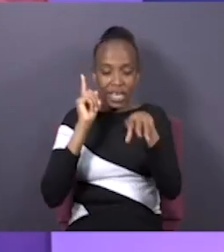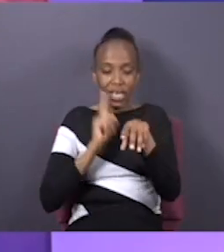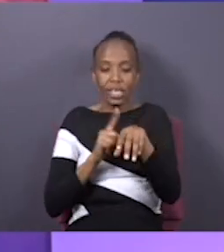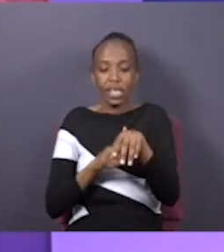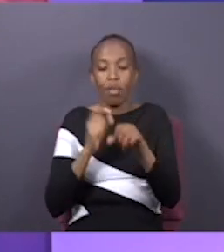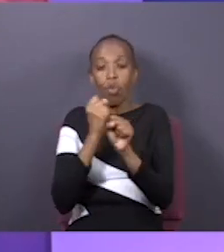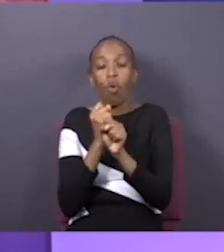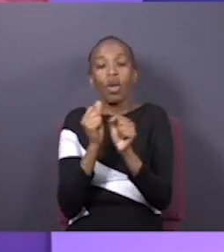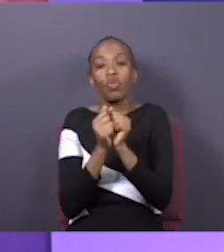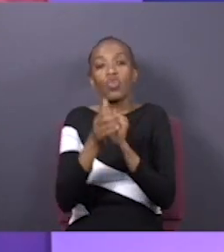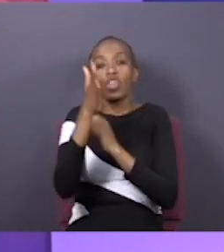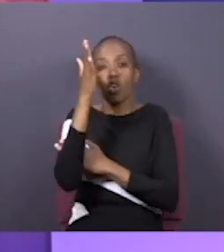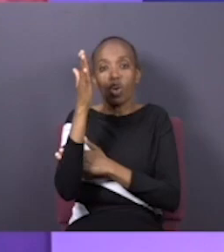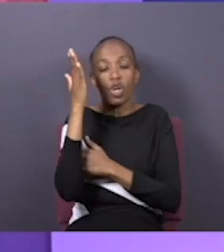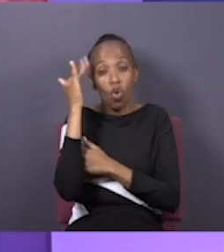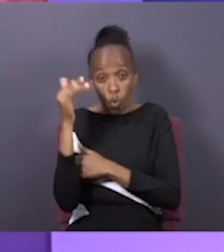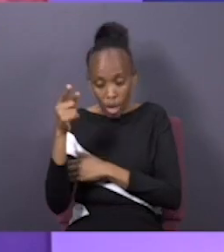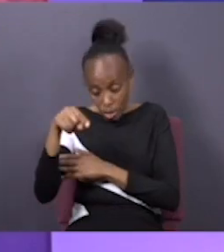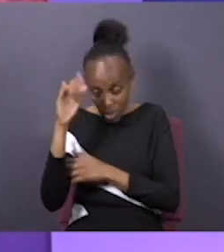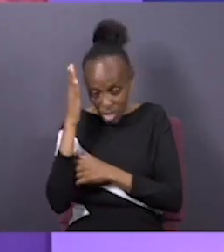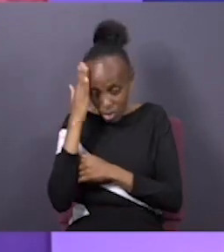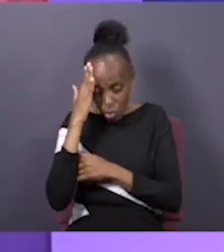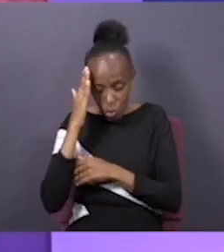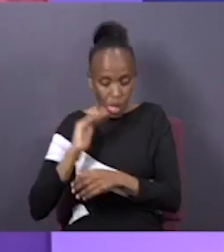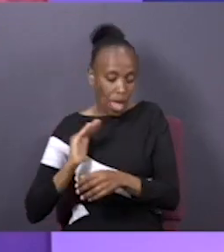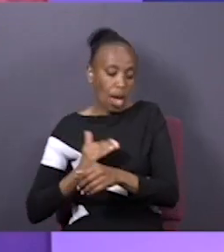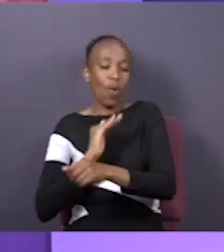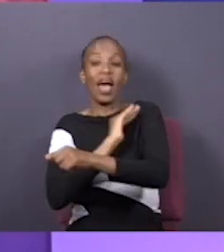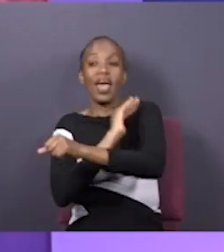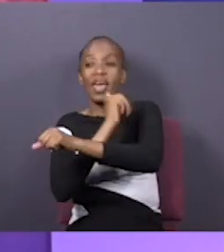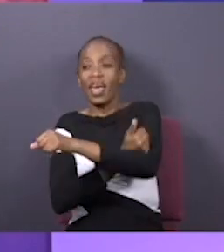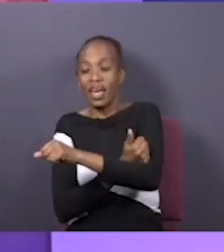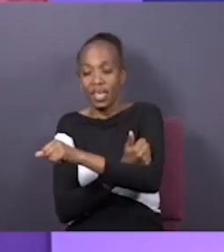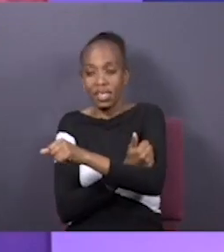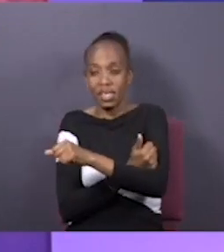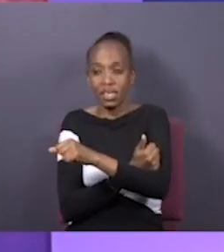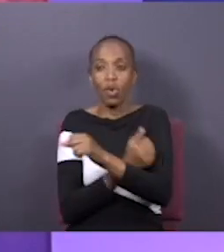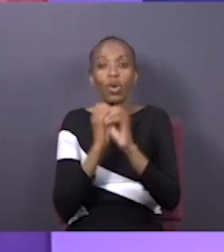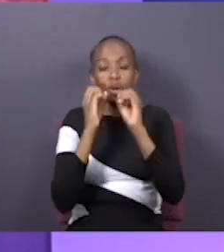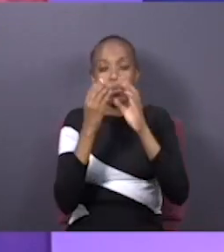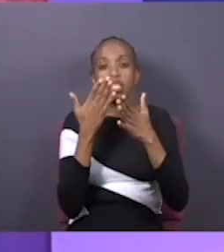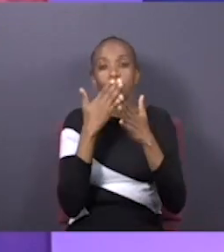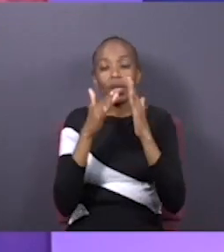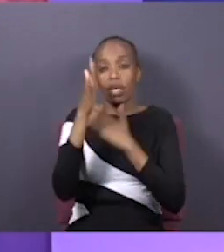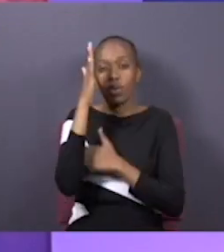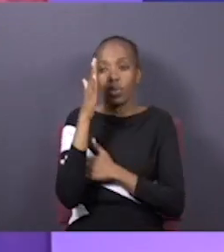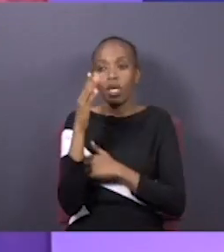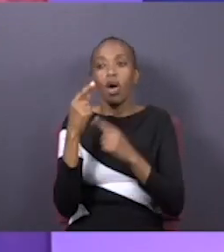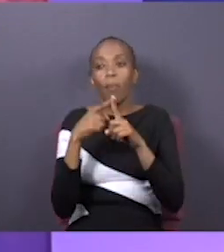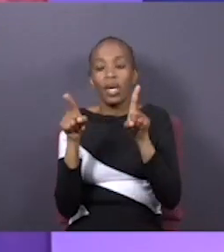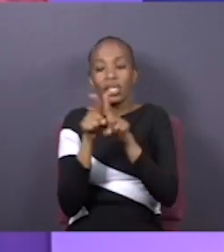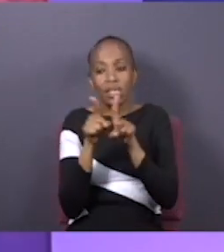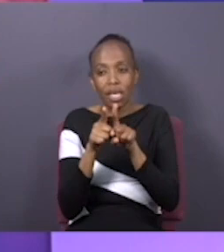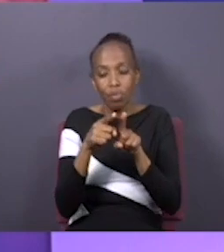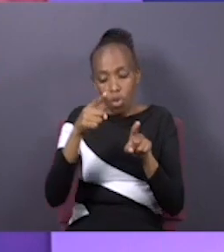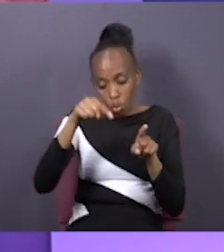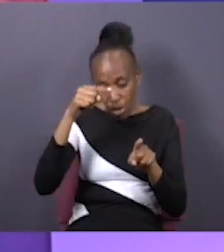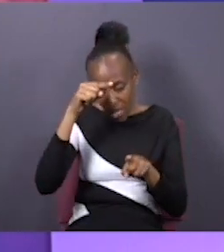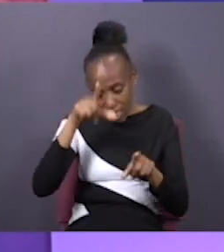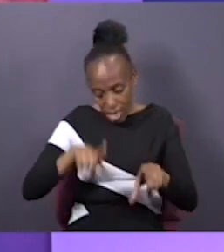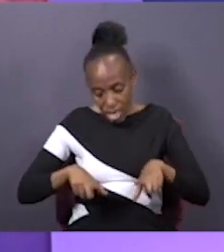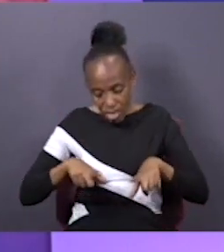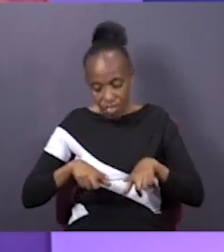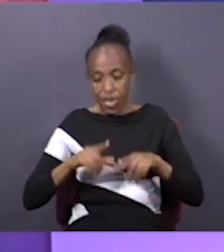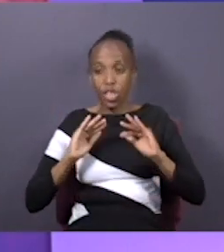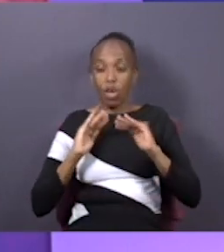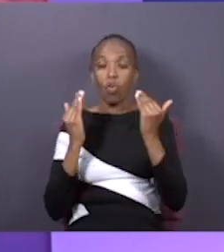are working with God, because we know our energies will be blessed of him. But also because we live in this world,